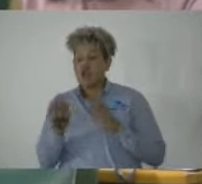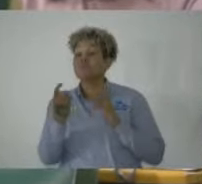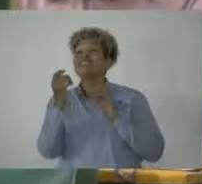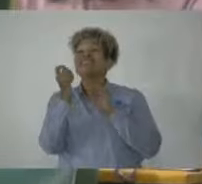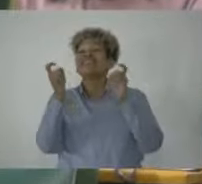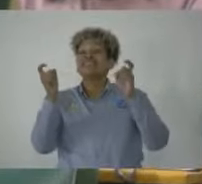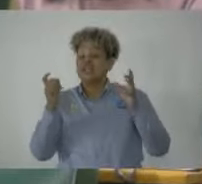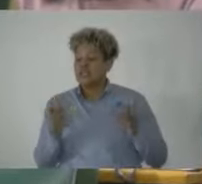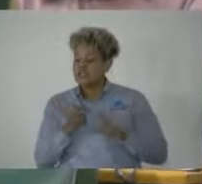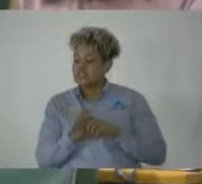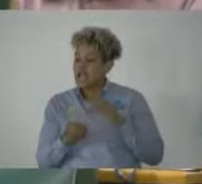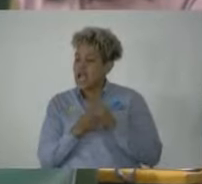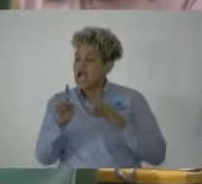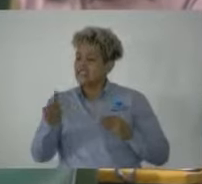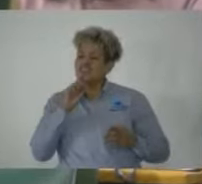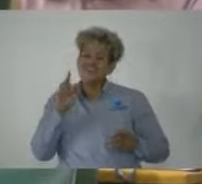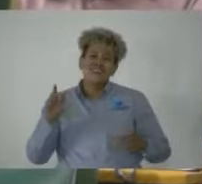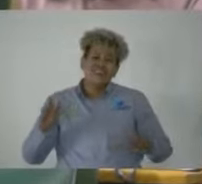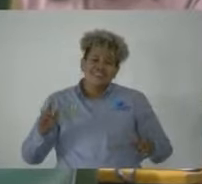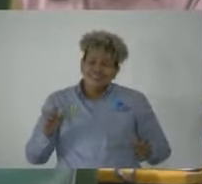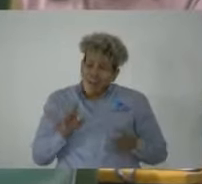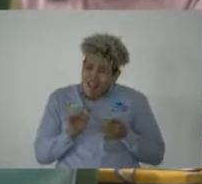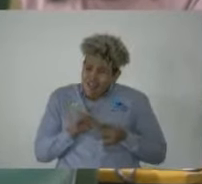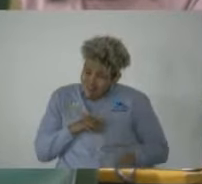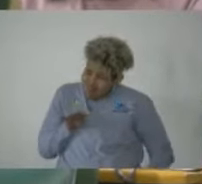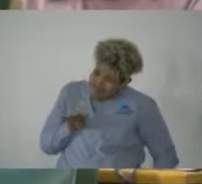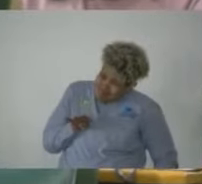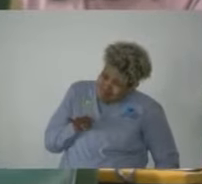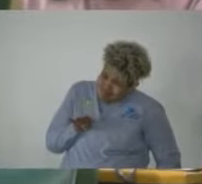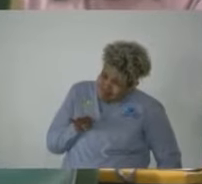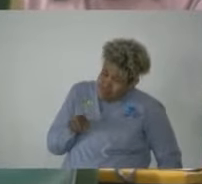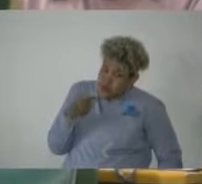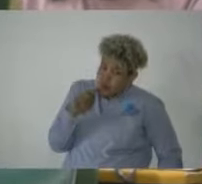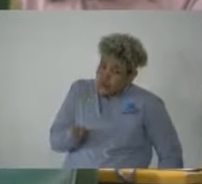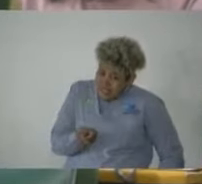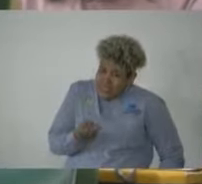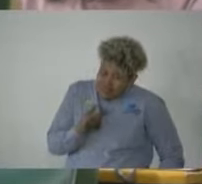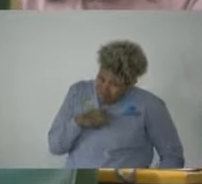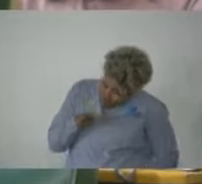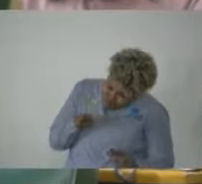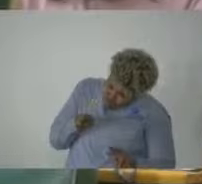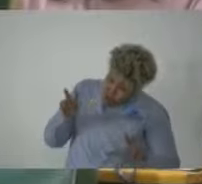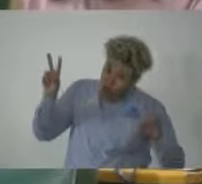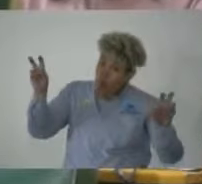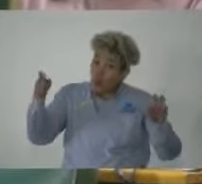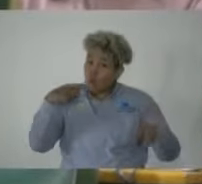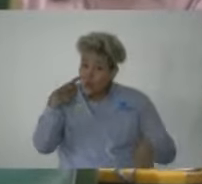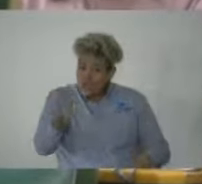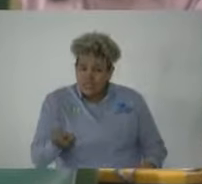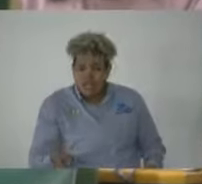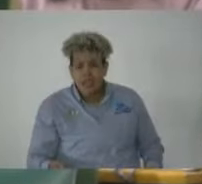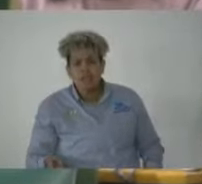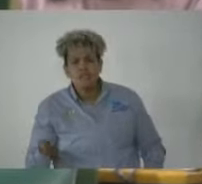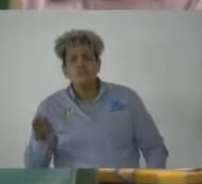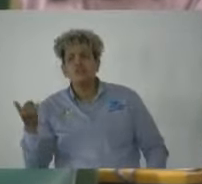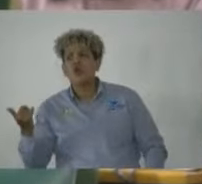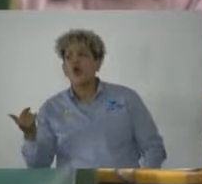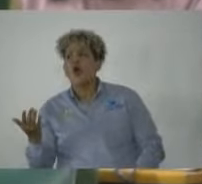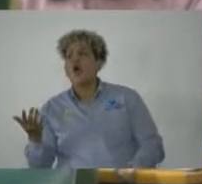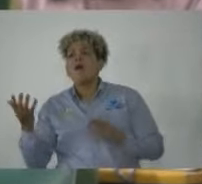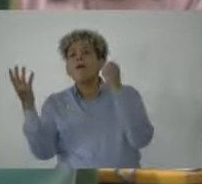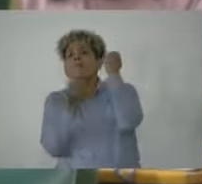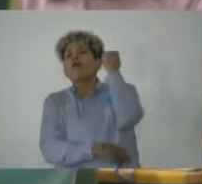Mr. Speaker, the opposition leader also erroneously claimed, and I read in quotes, there has been upward movement in